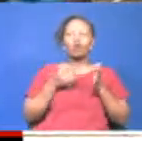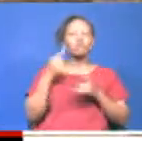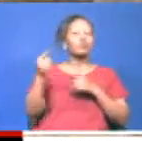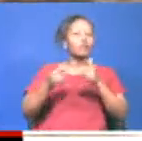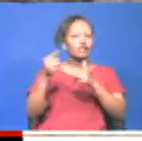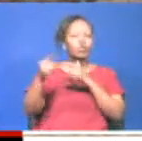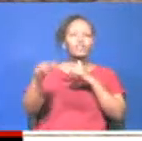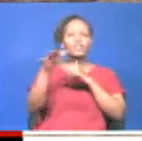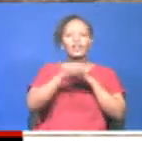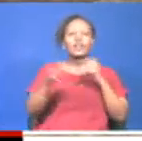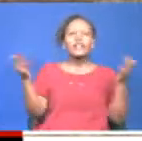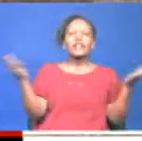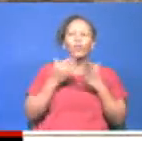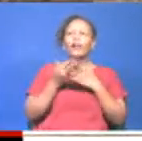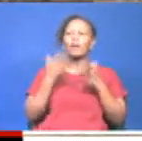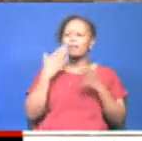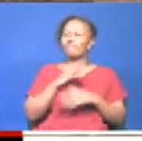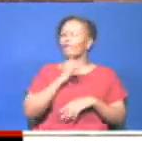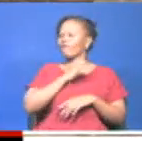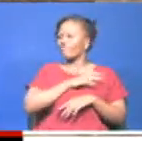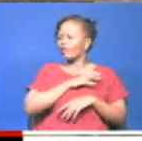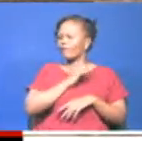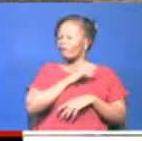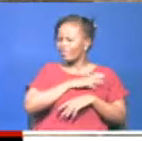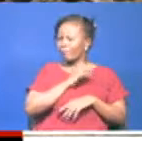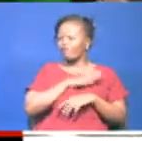rife 12 months ago.